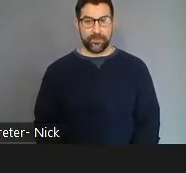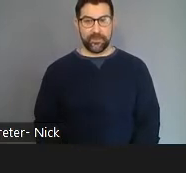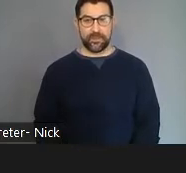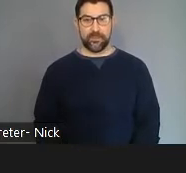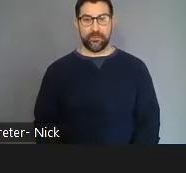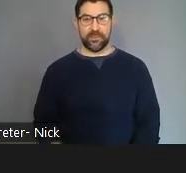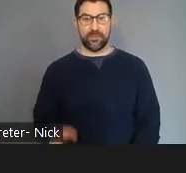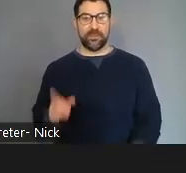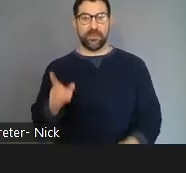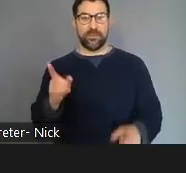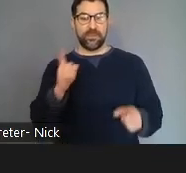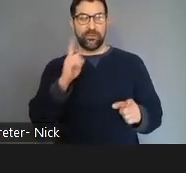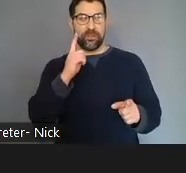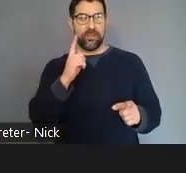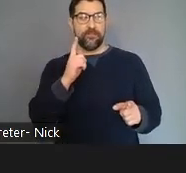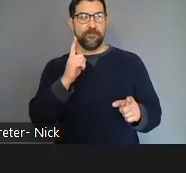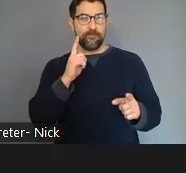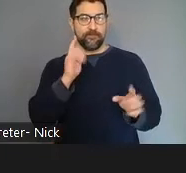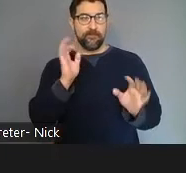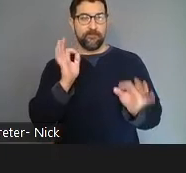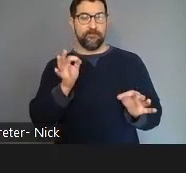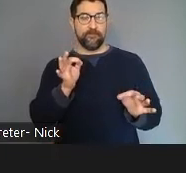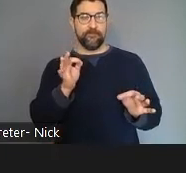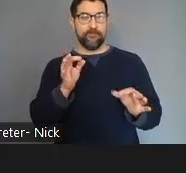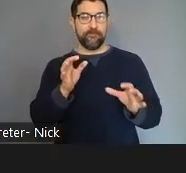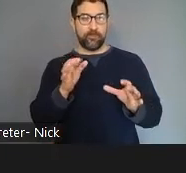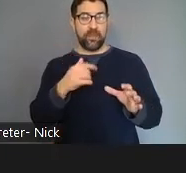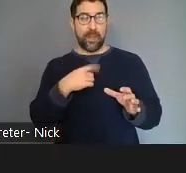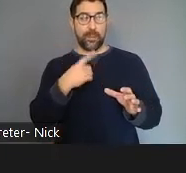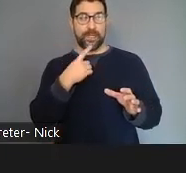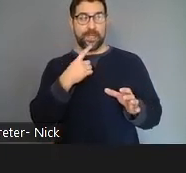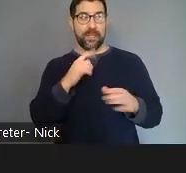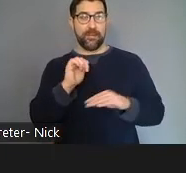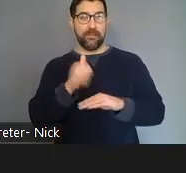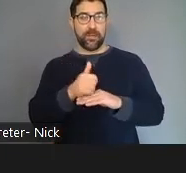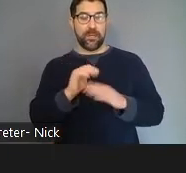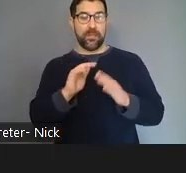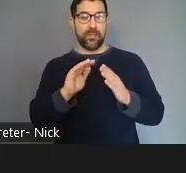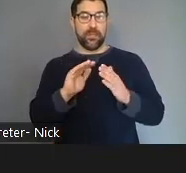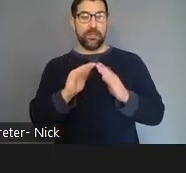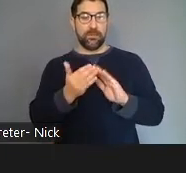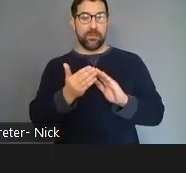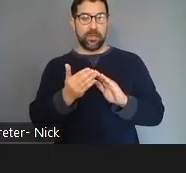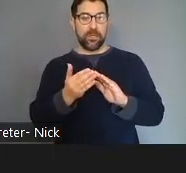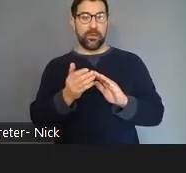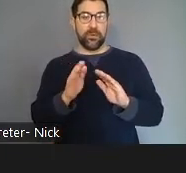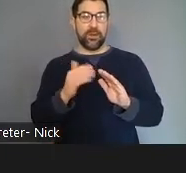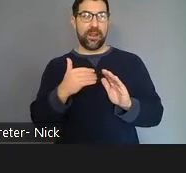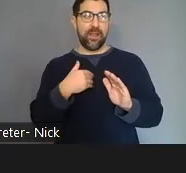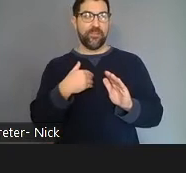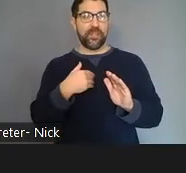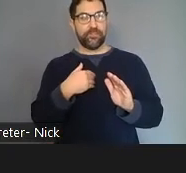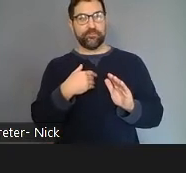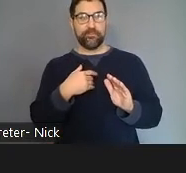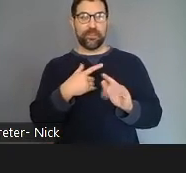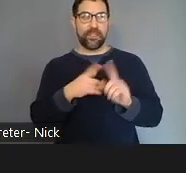my purposes, it definitely did suck. I would definitely say that building community or just like having different people to reach on so